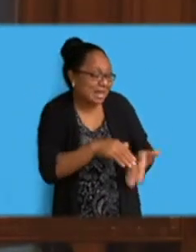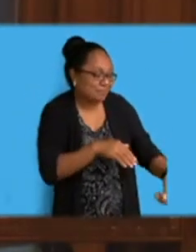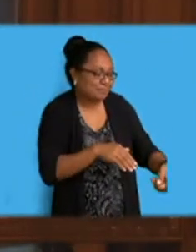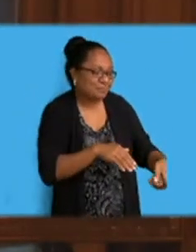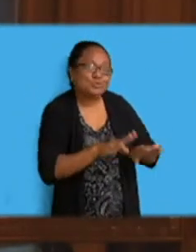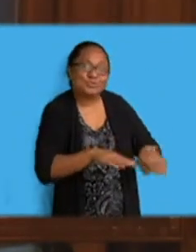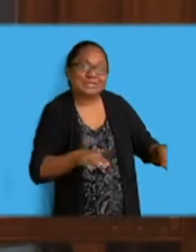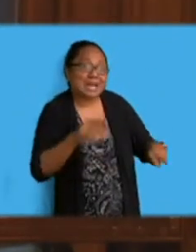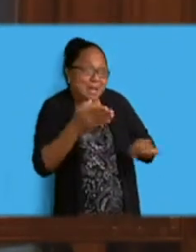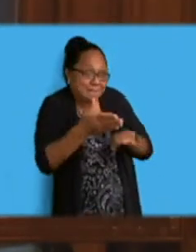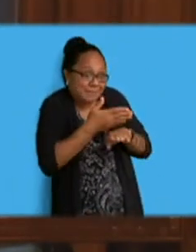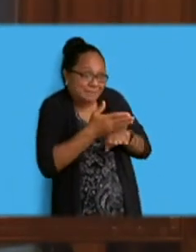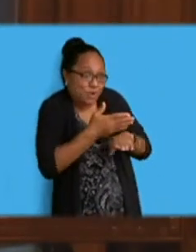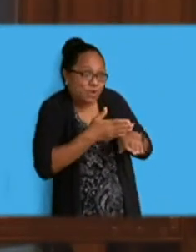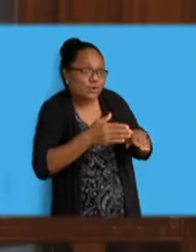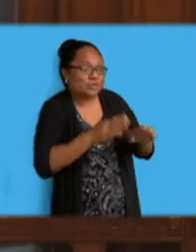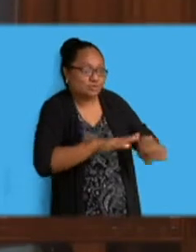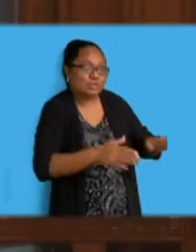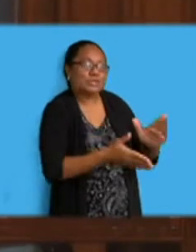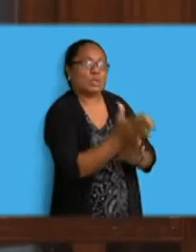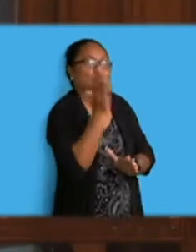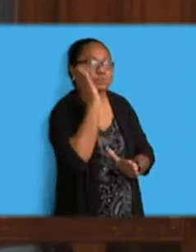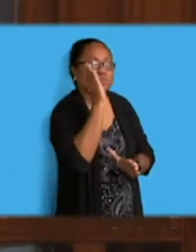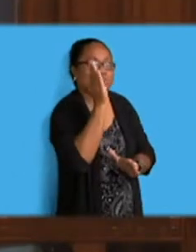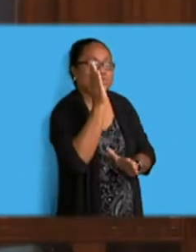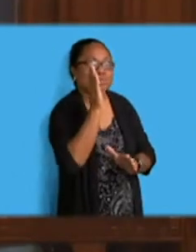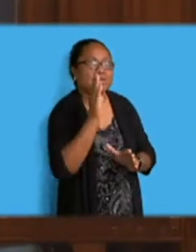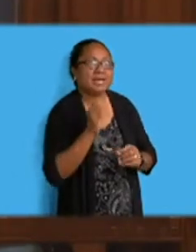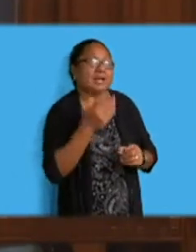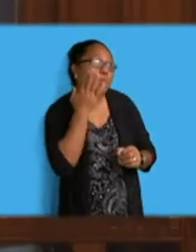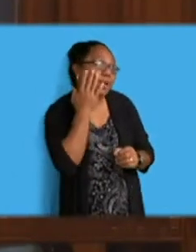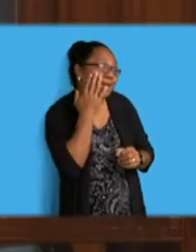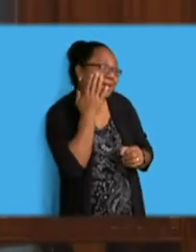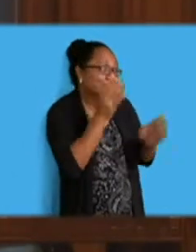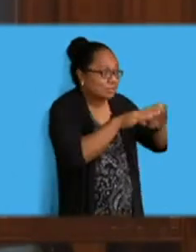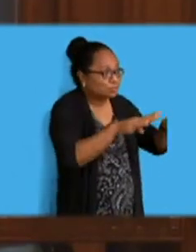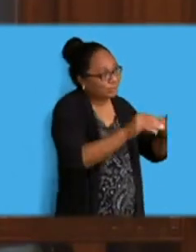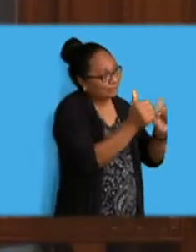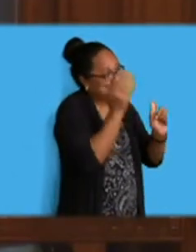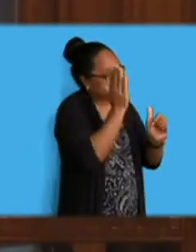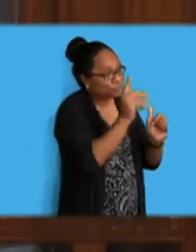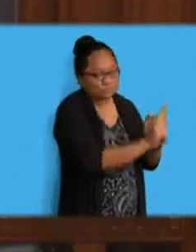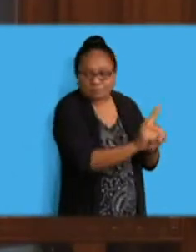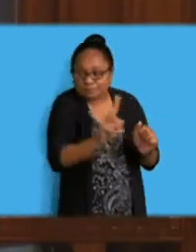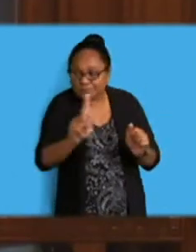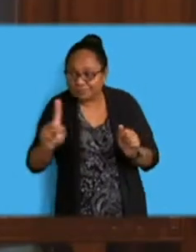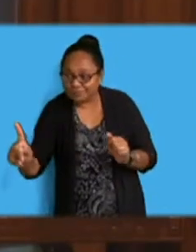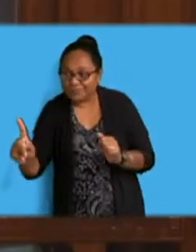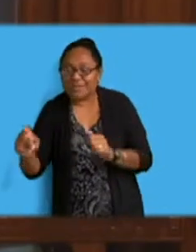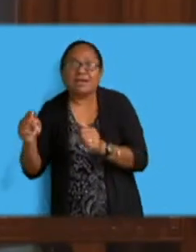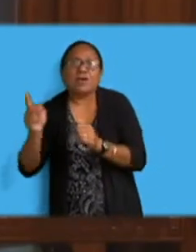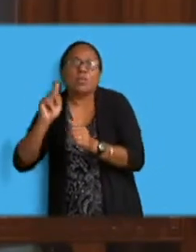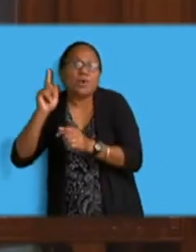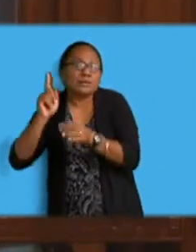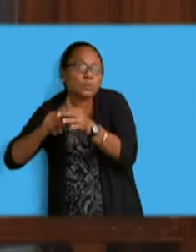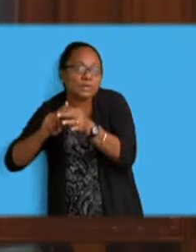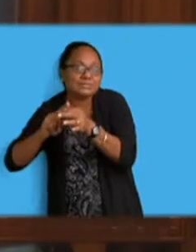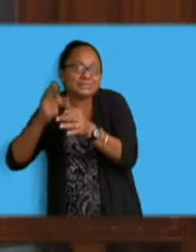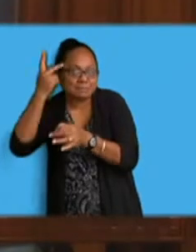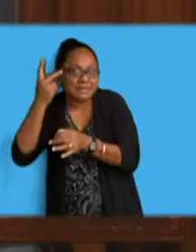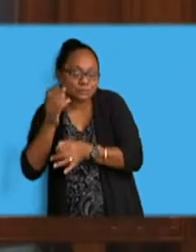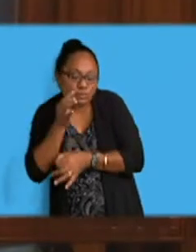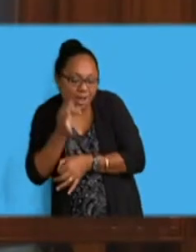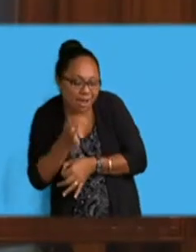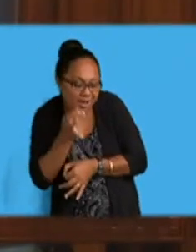school, what the parent should do when the child comes home, what kind of questions that the parent should ask. We have